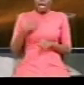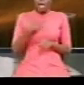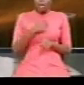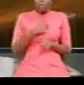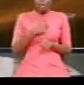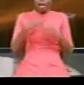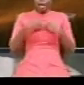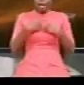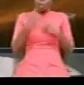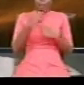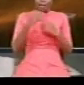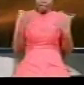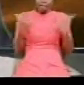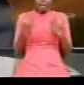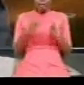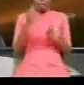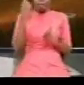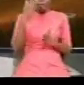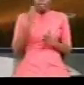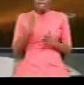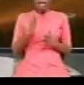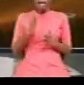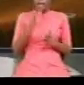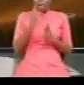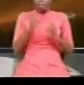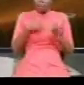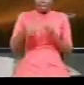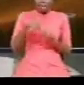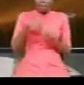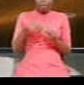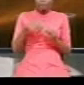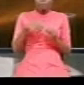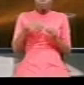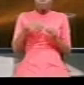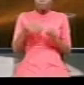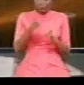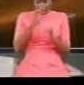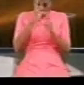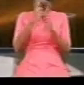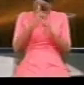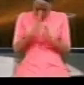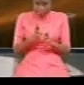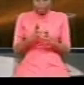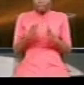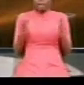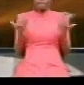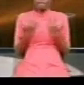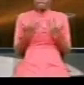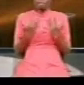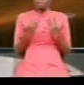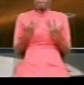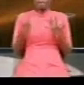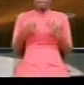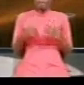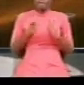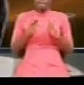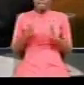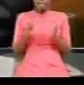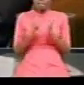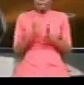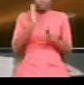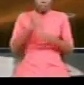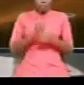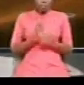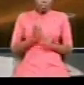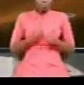the fear of God, I'm talking of referential fear. The fear that makes us to